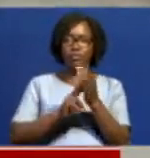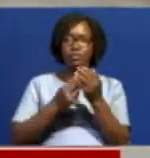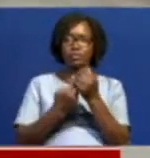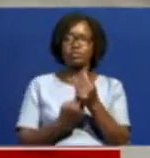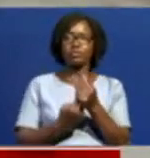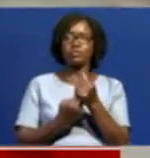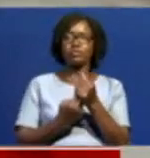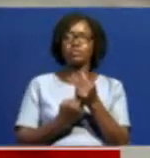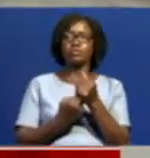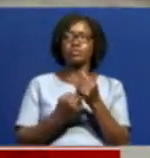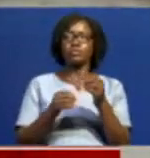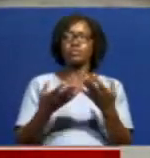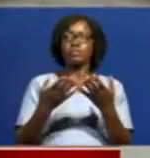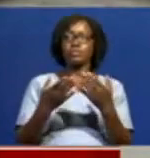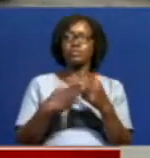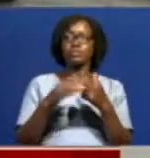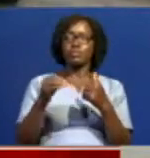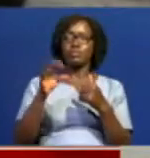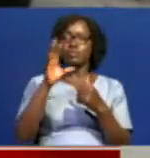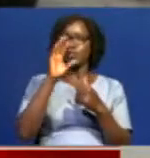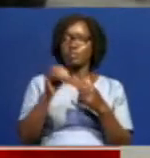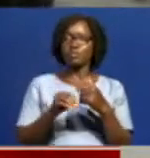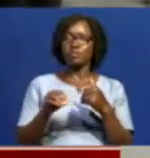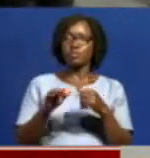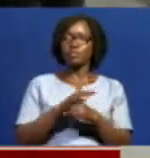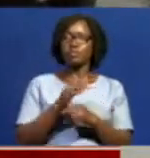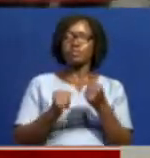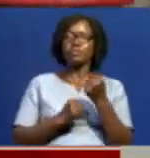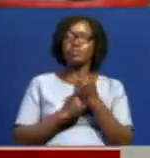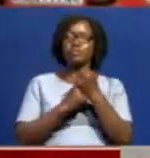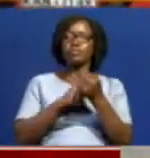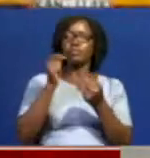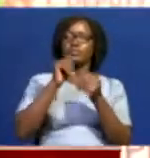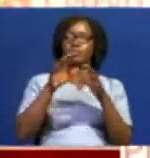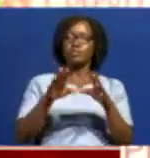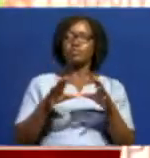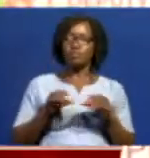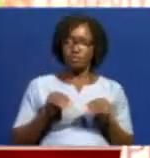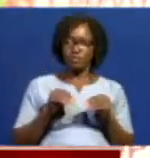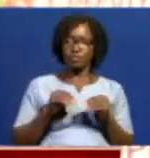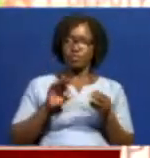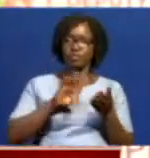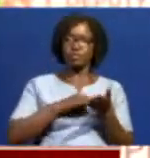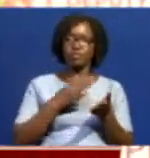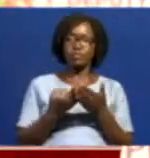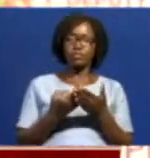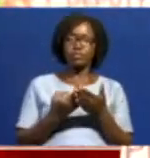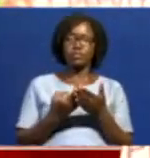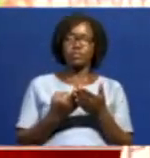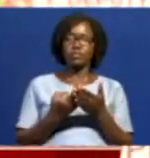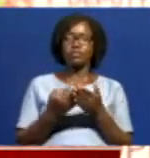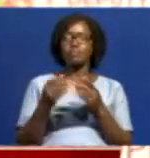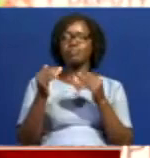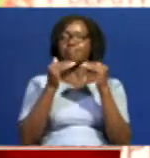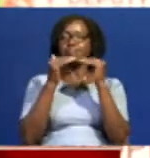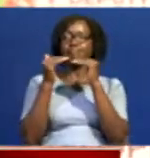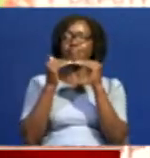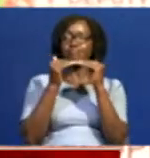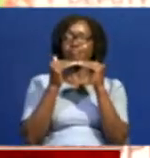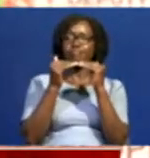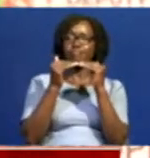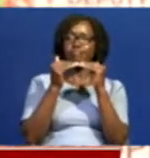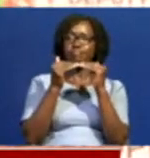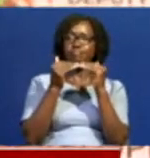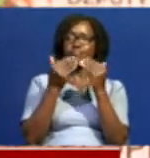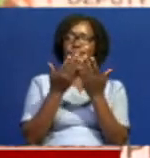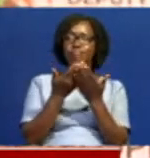partners offering about 90% of total aid that Kenya receives. Funding sources are limited, whereas needs